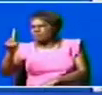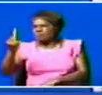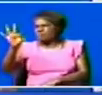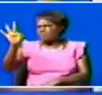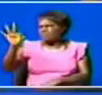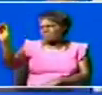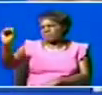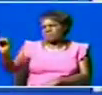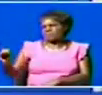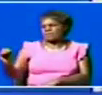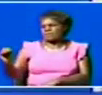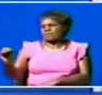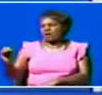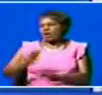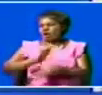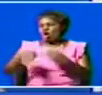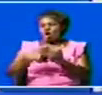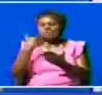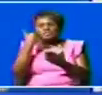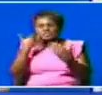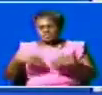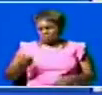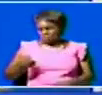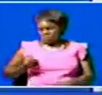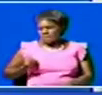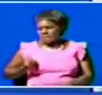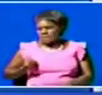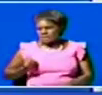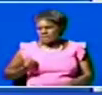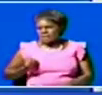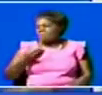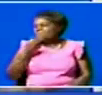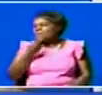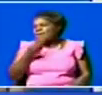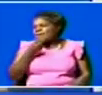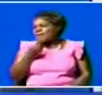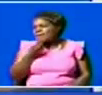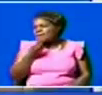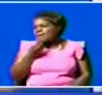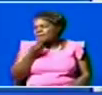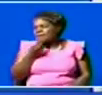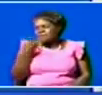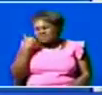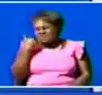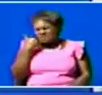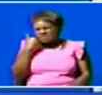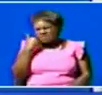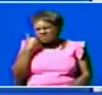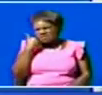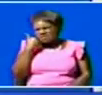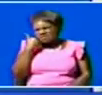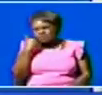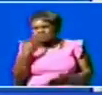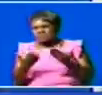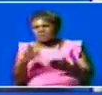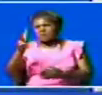about 3%. When you put all patients who have breast cancer, you mm-hmm. find that the men, mm-hmm. male patients will account